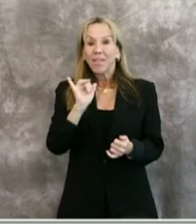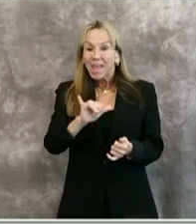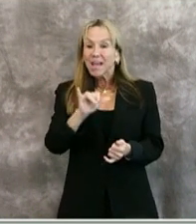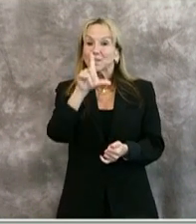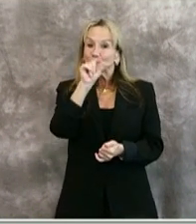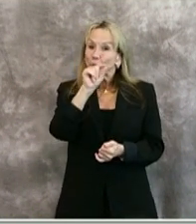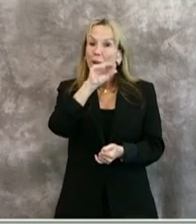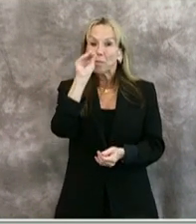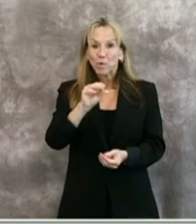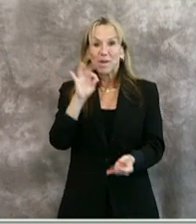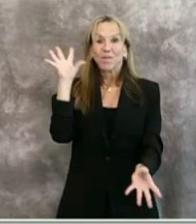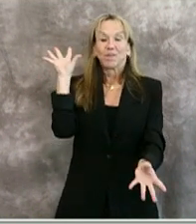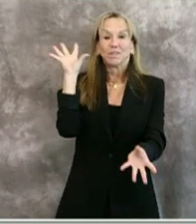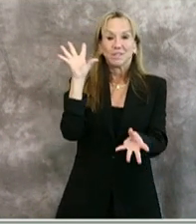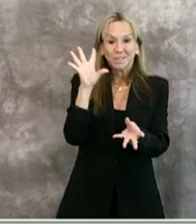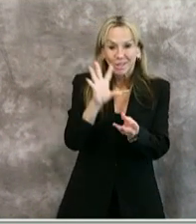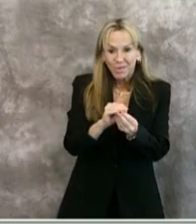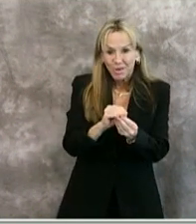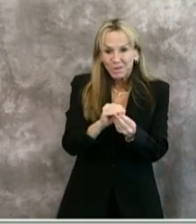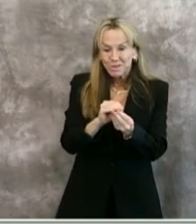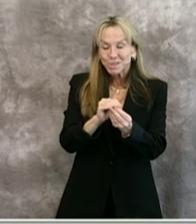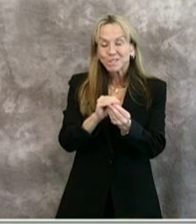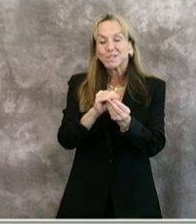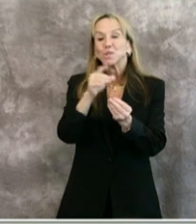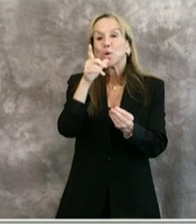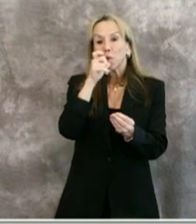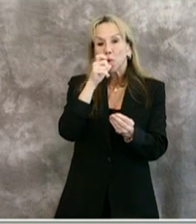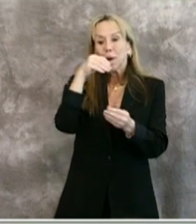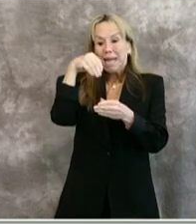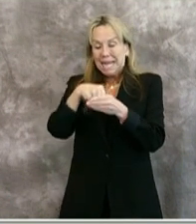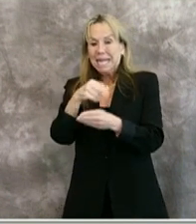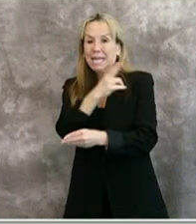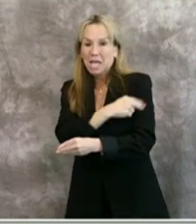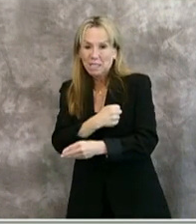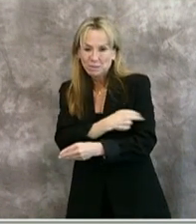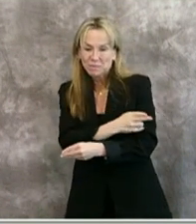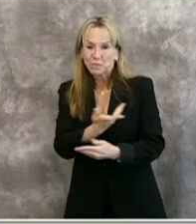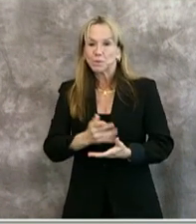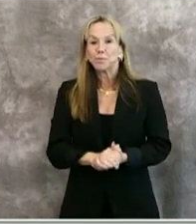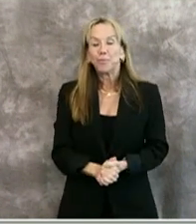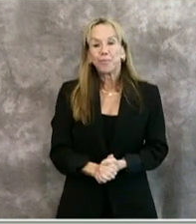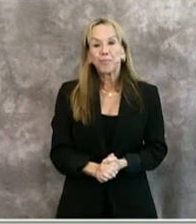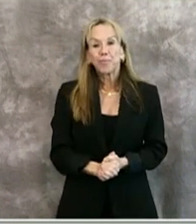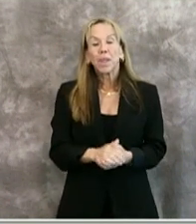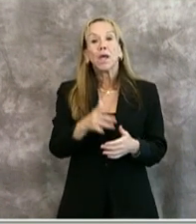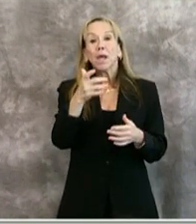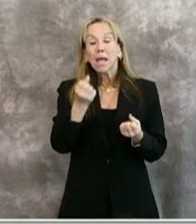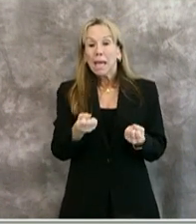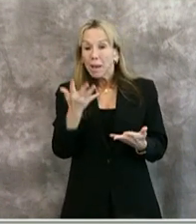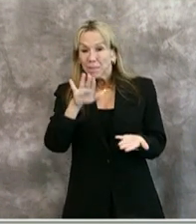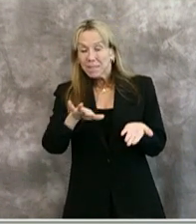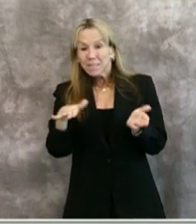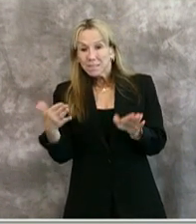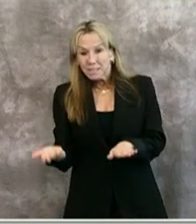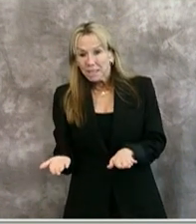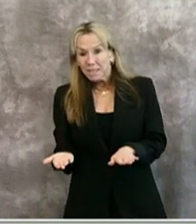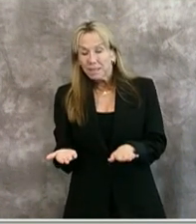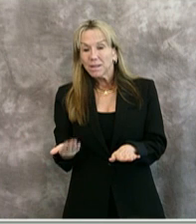total number of those individuals or cases that have been hospitalized. Regarding deaths, there